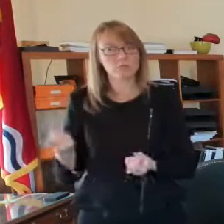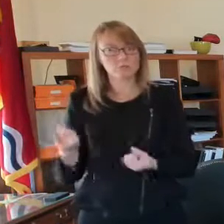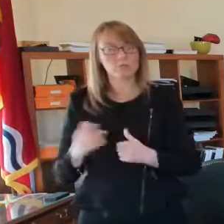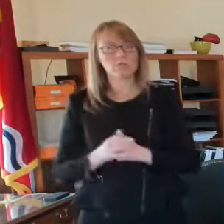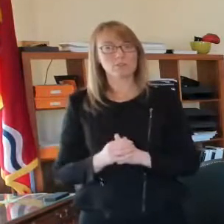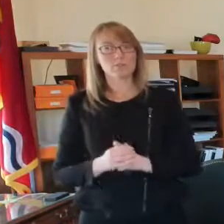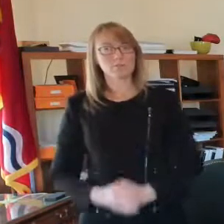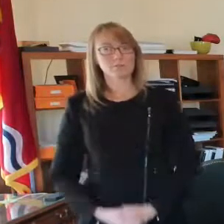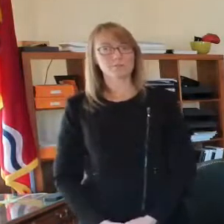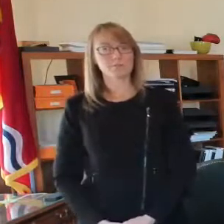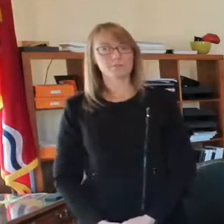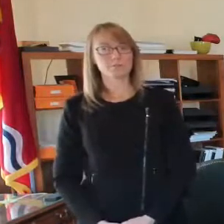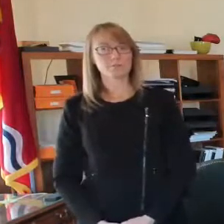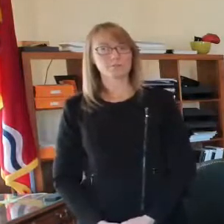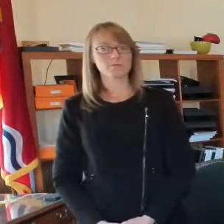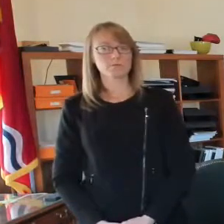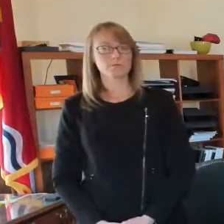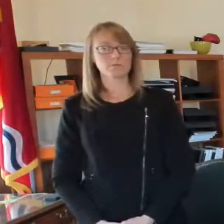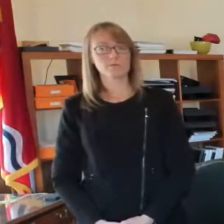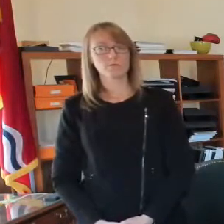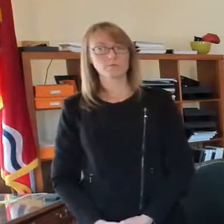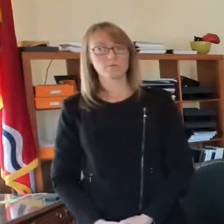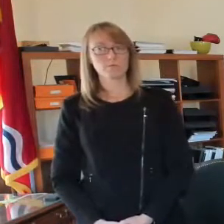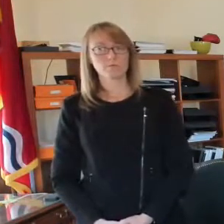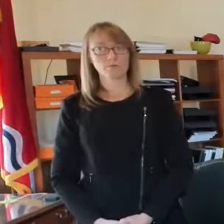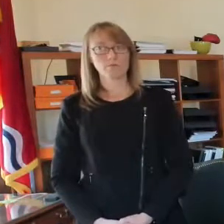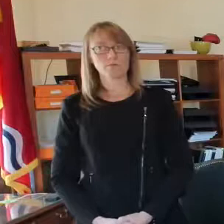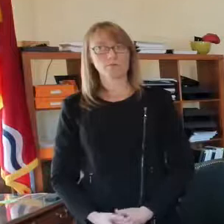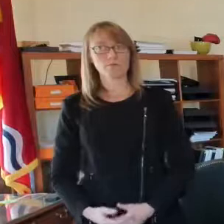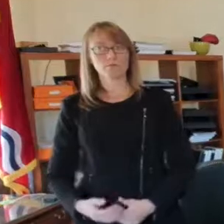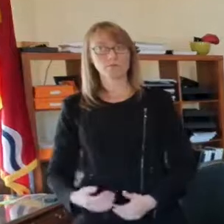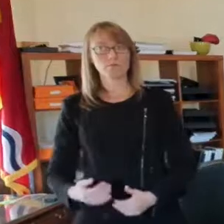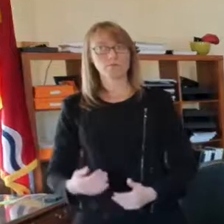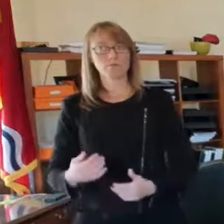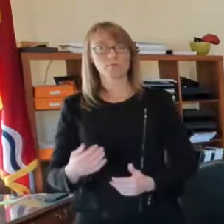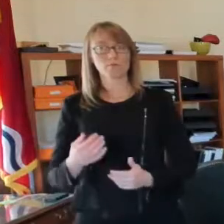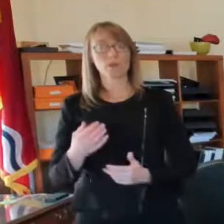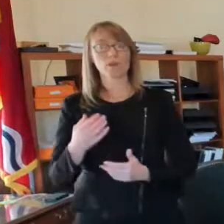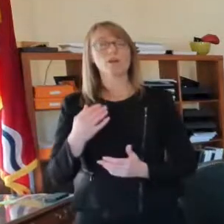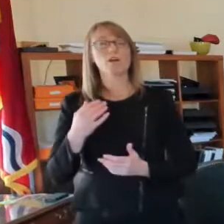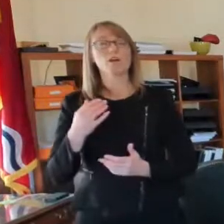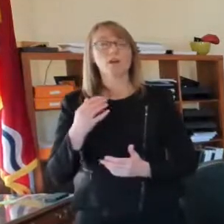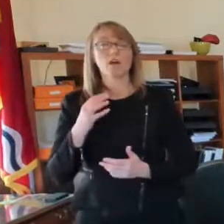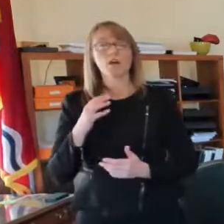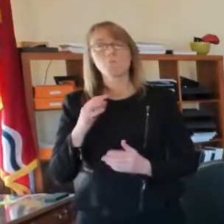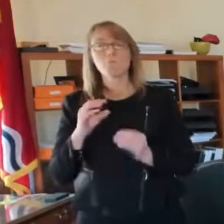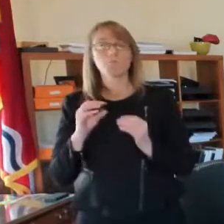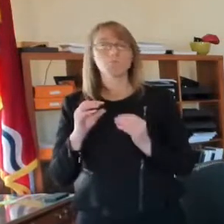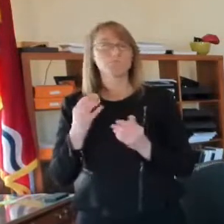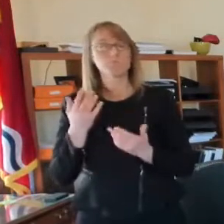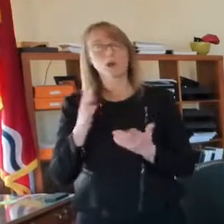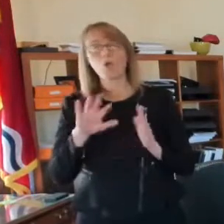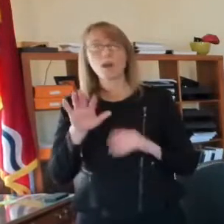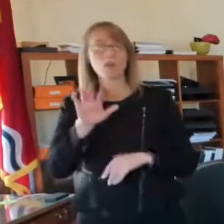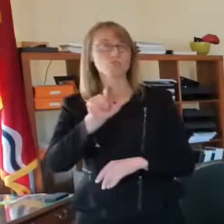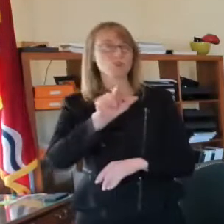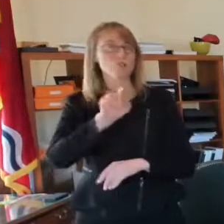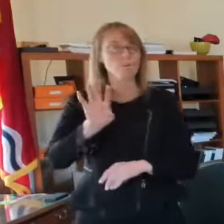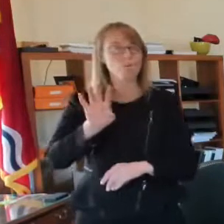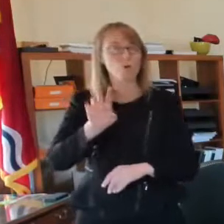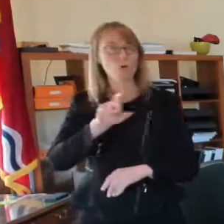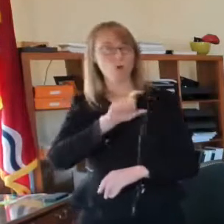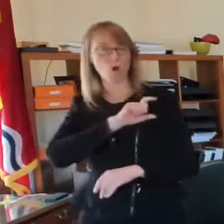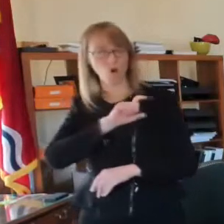officers that have taken fire, that have not been hit, but that have been fired upon. So